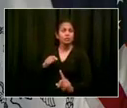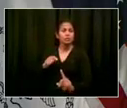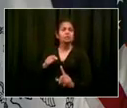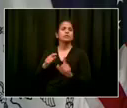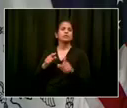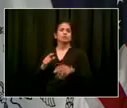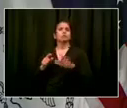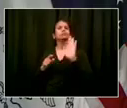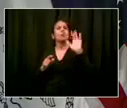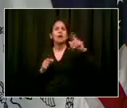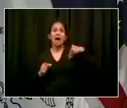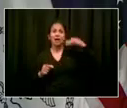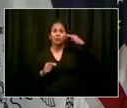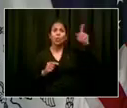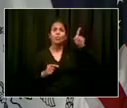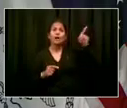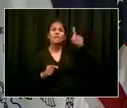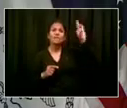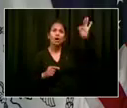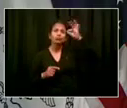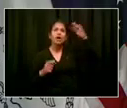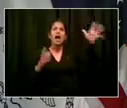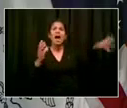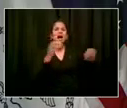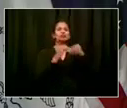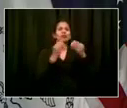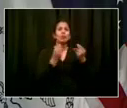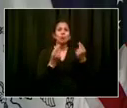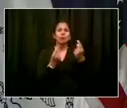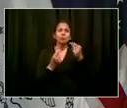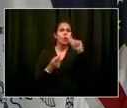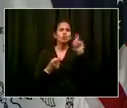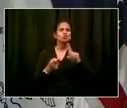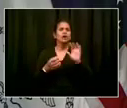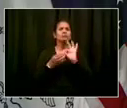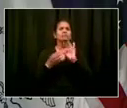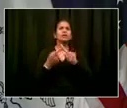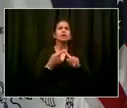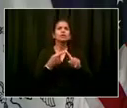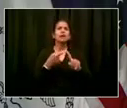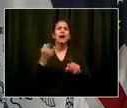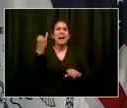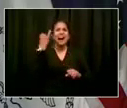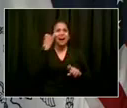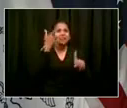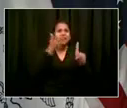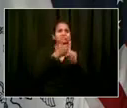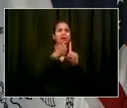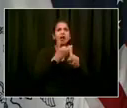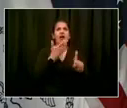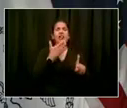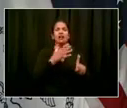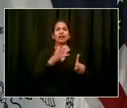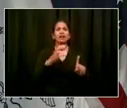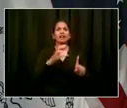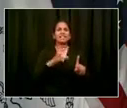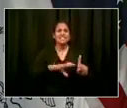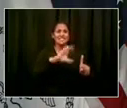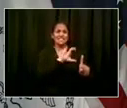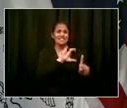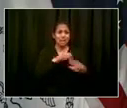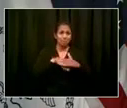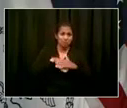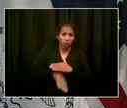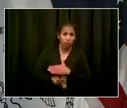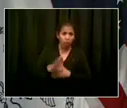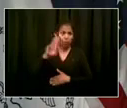Suddenly, President Trump insisted on the citizenship question. There's been a lot of messages that have discouraged people from